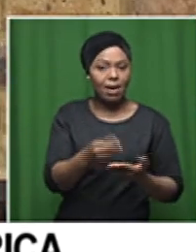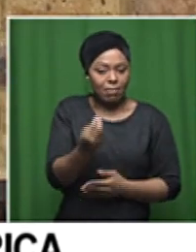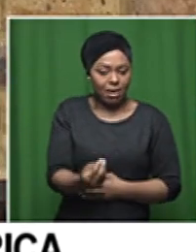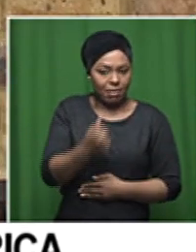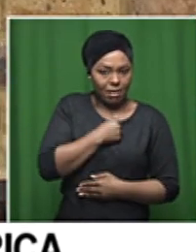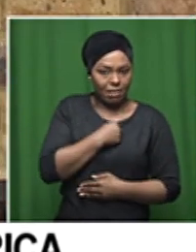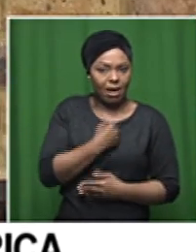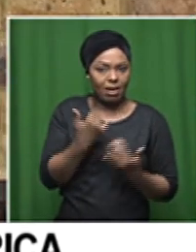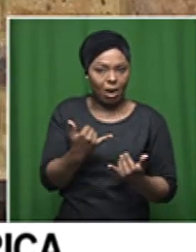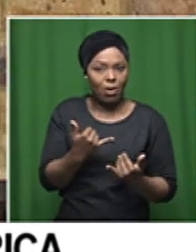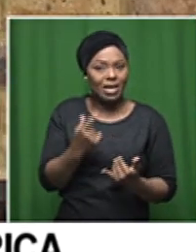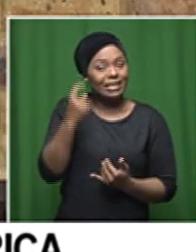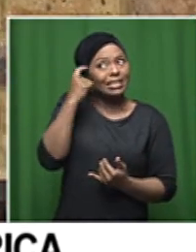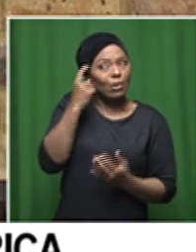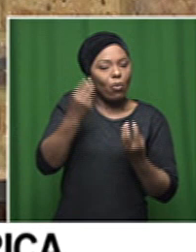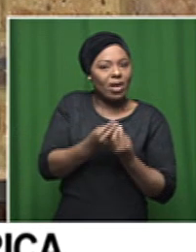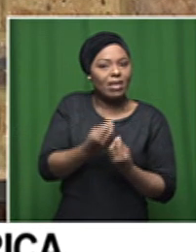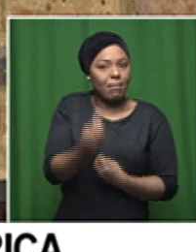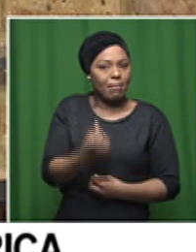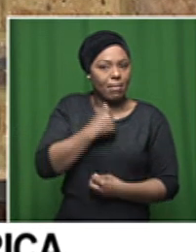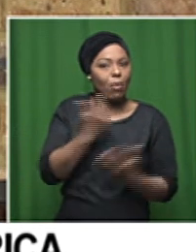ko ka mo reception mo ditilong.